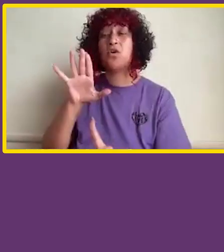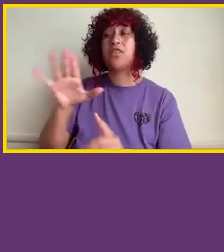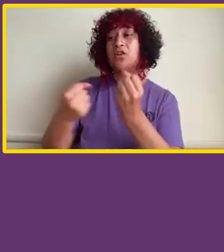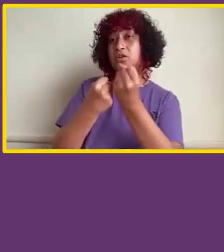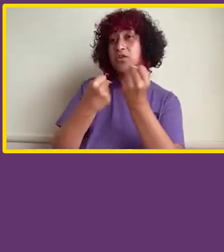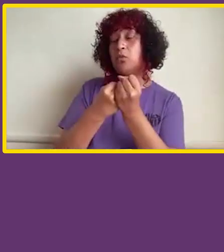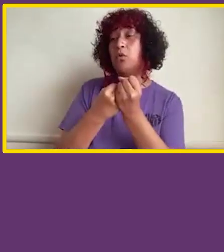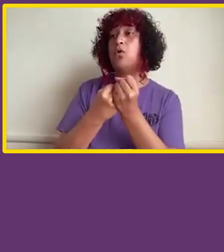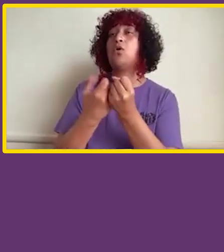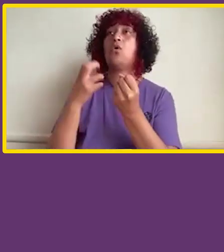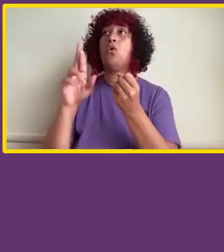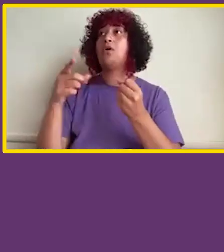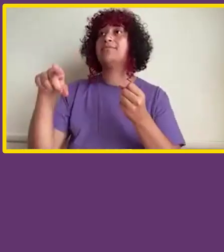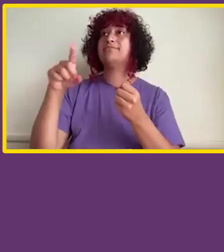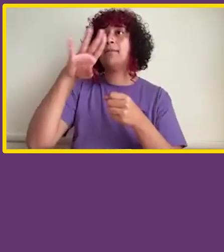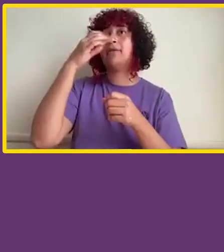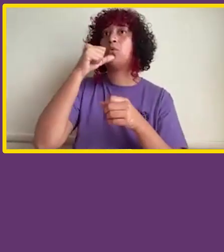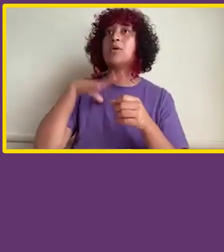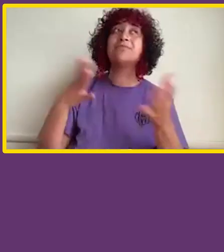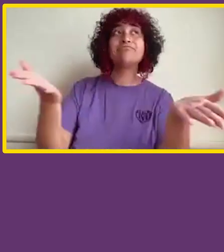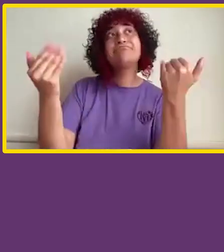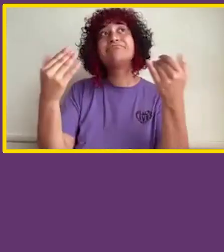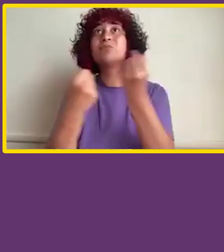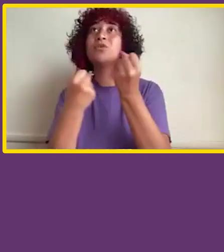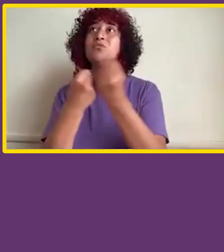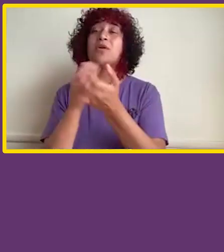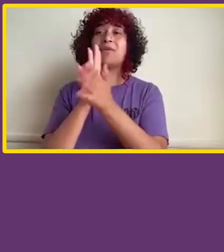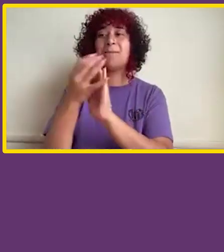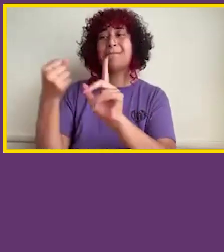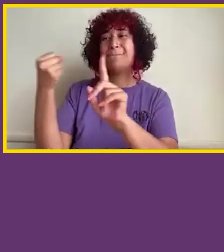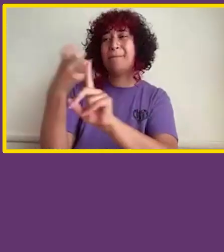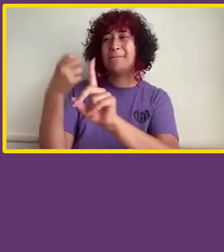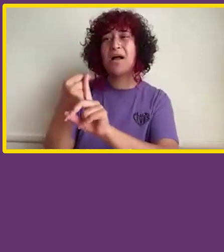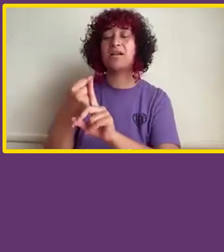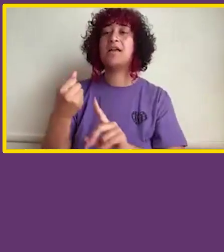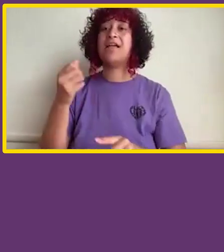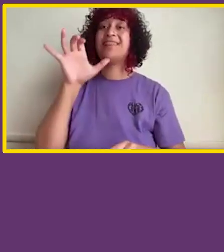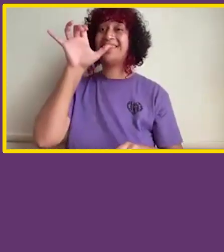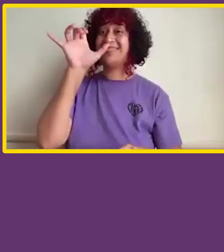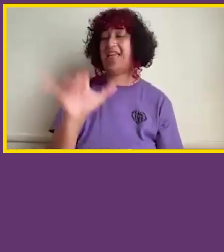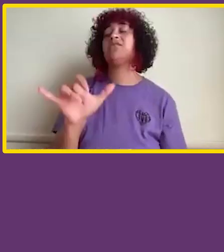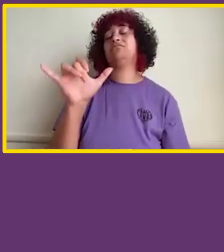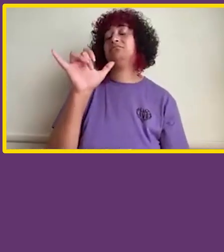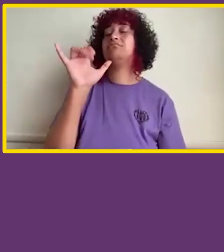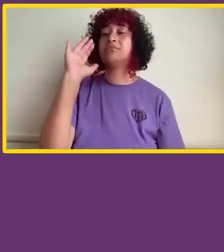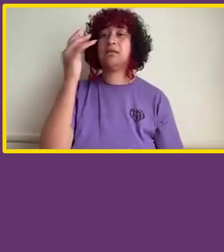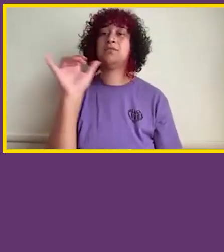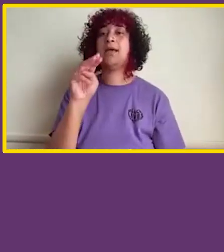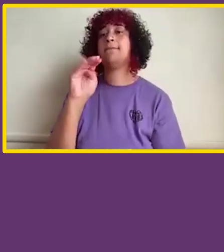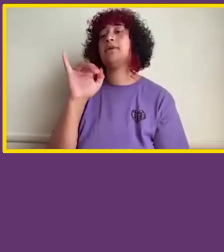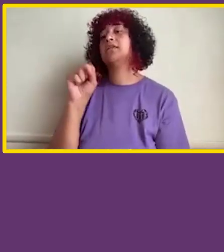support around her. And part of me feels like that is misogynoir in action, because